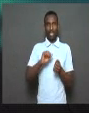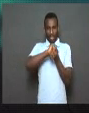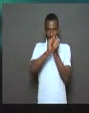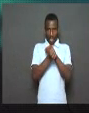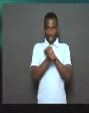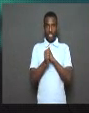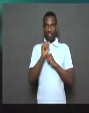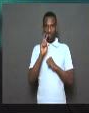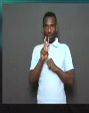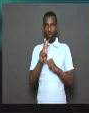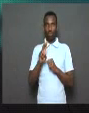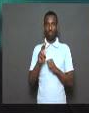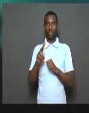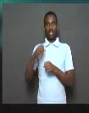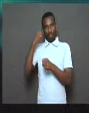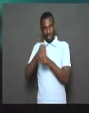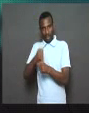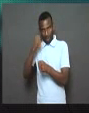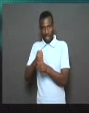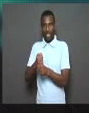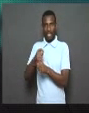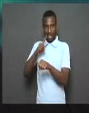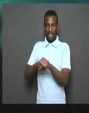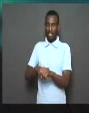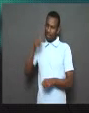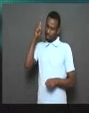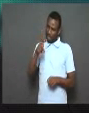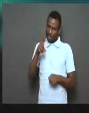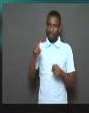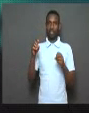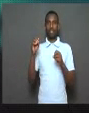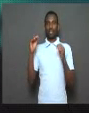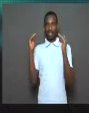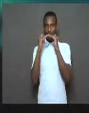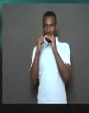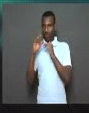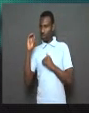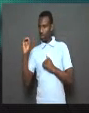volume and work done must equal 0.